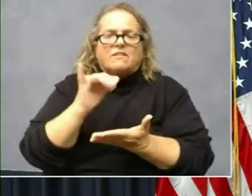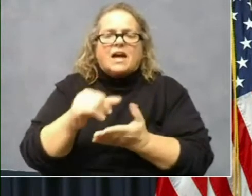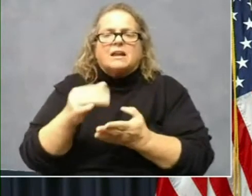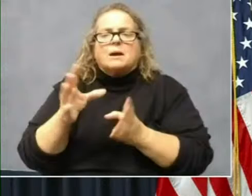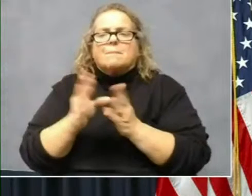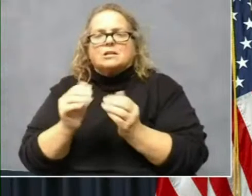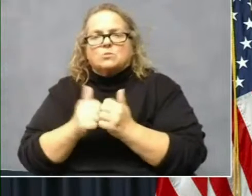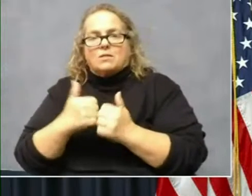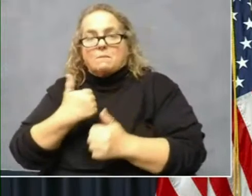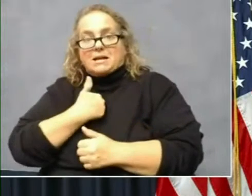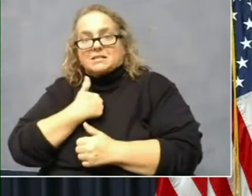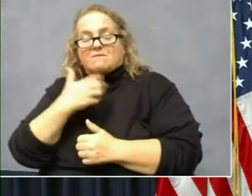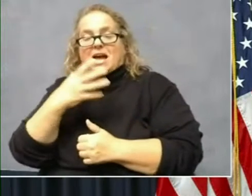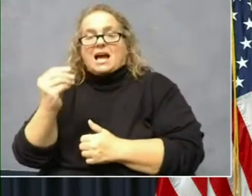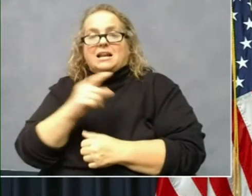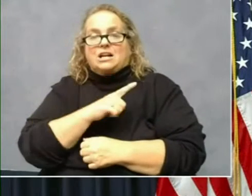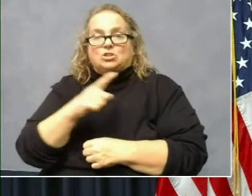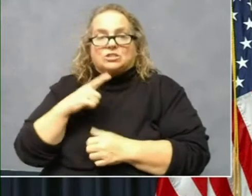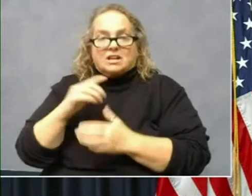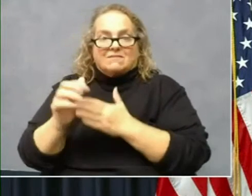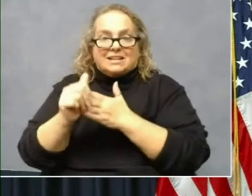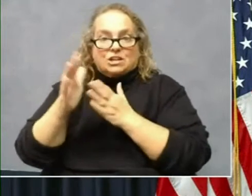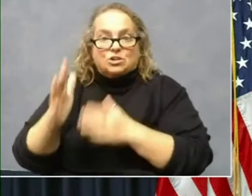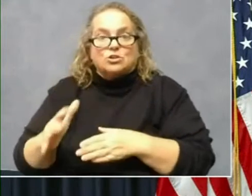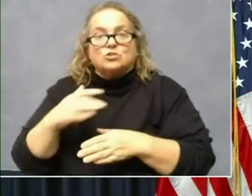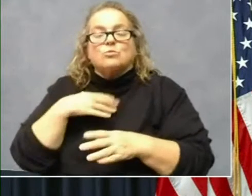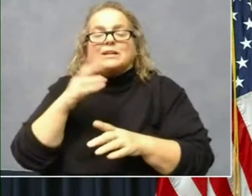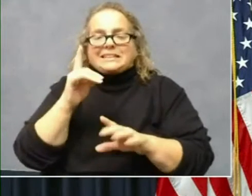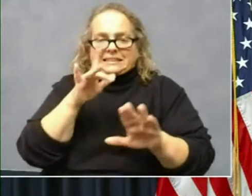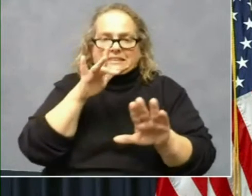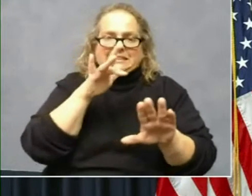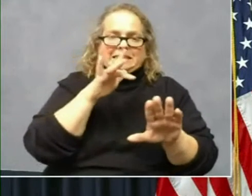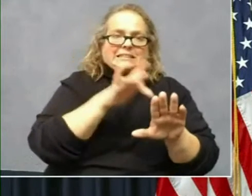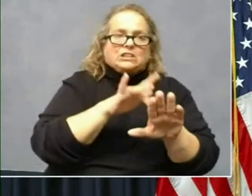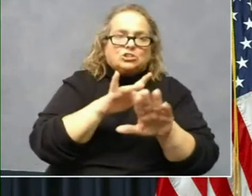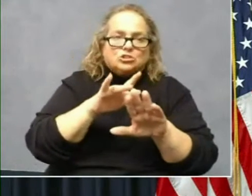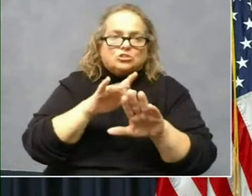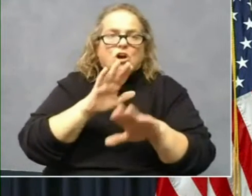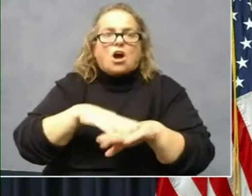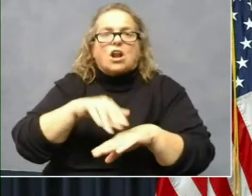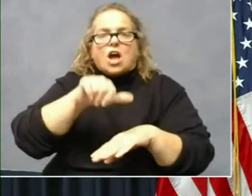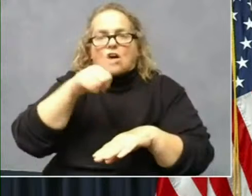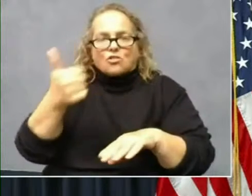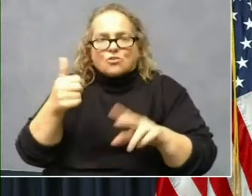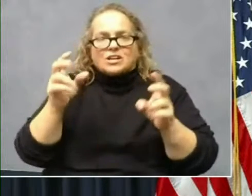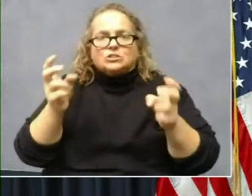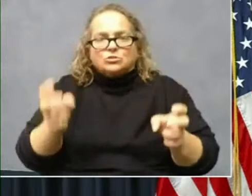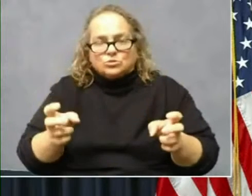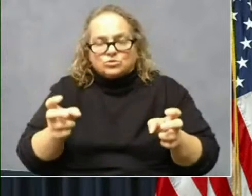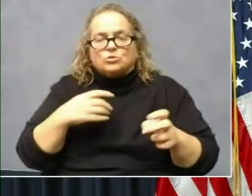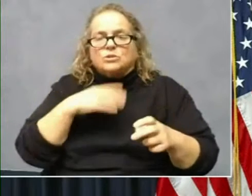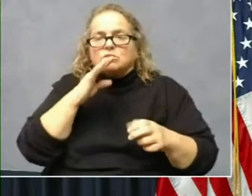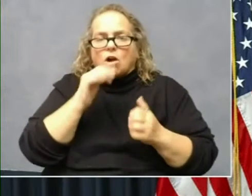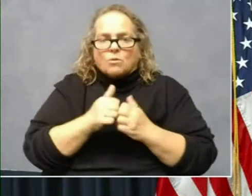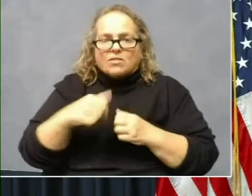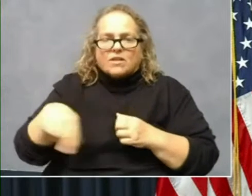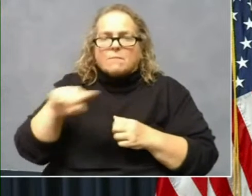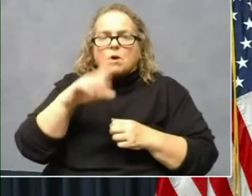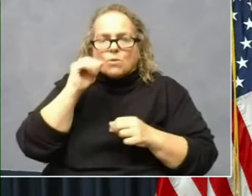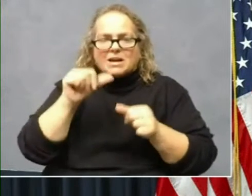leaders. It touched on other issues in that. Talked with them, and we'll continue to talk with them about